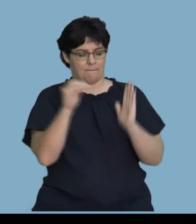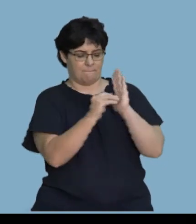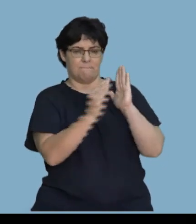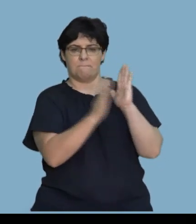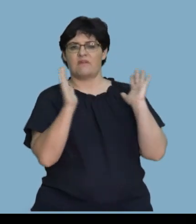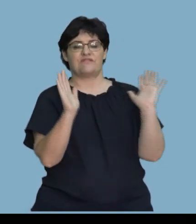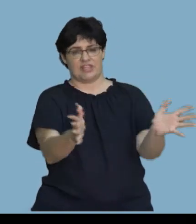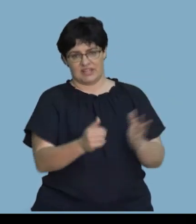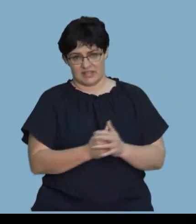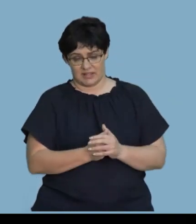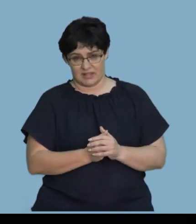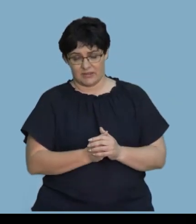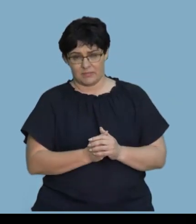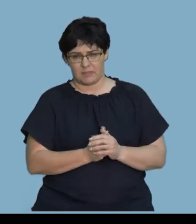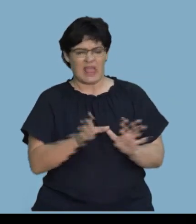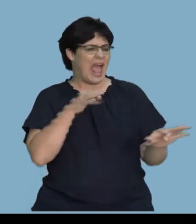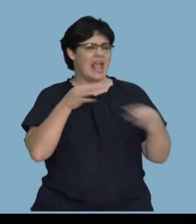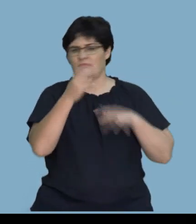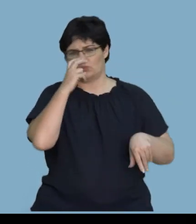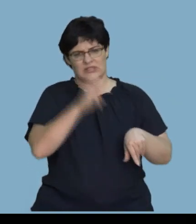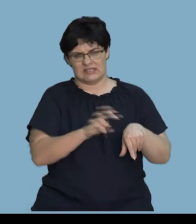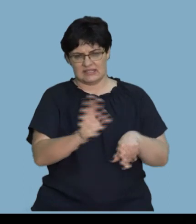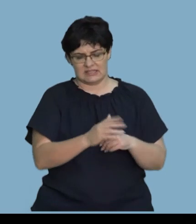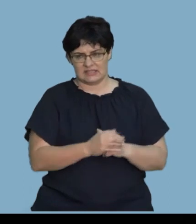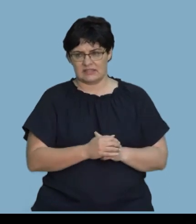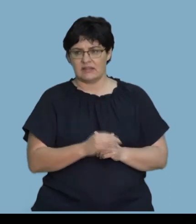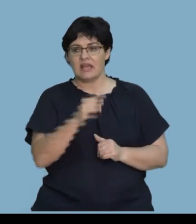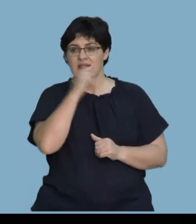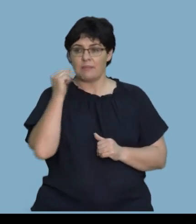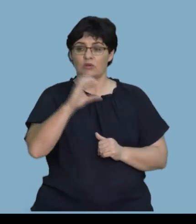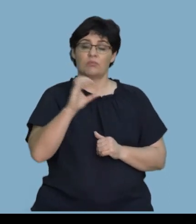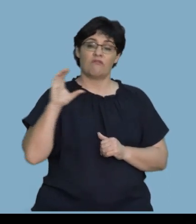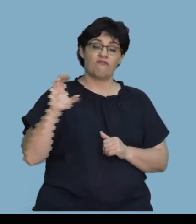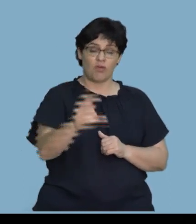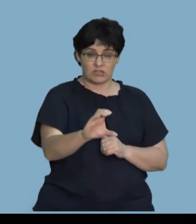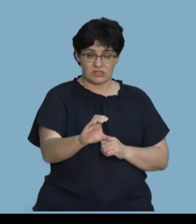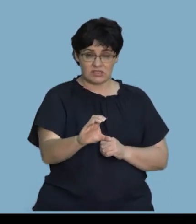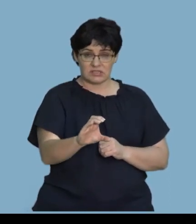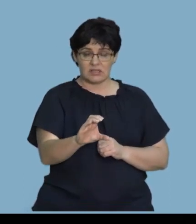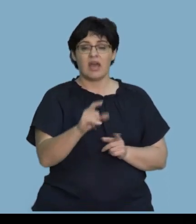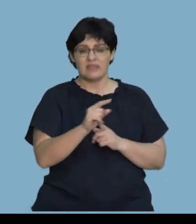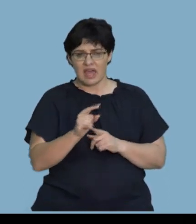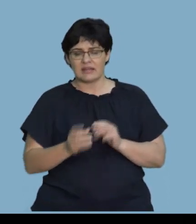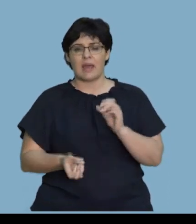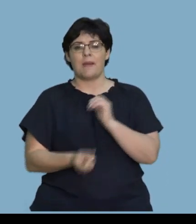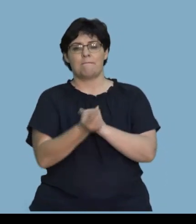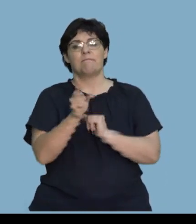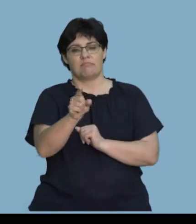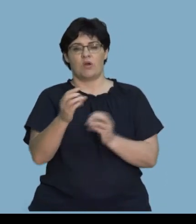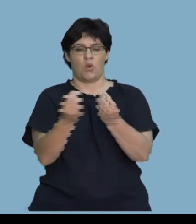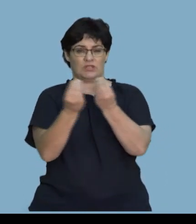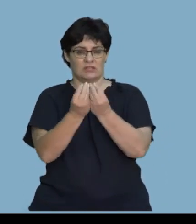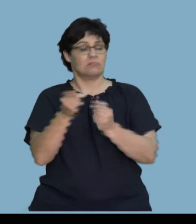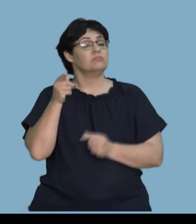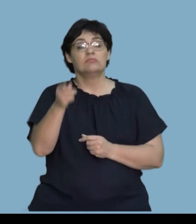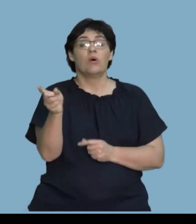is without any explanation. It says name the conservative force that acts on the object. So the conservative force that acts on